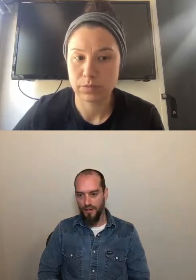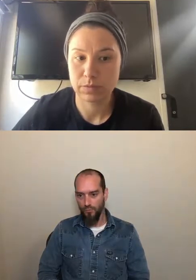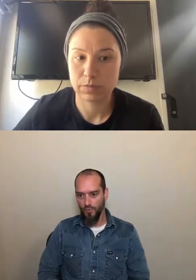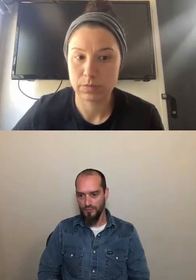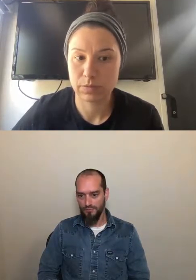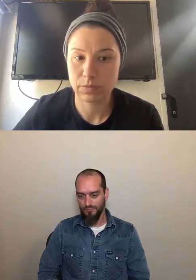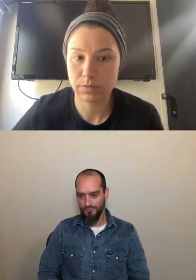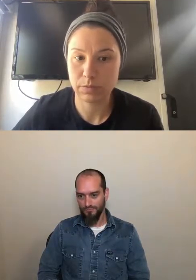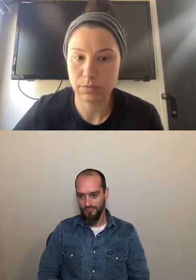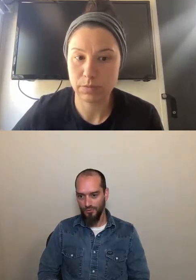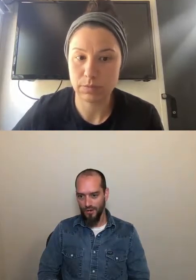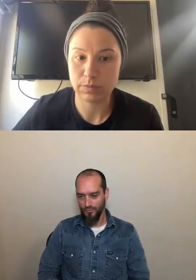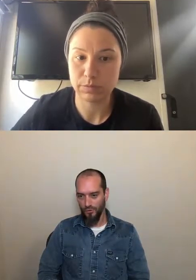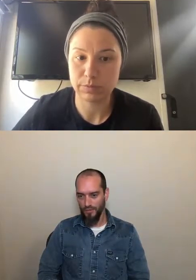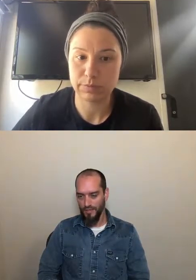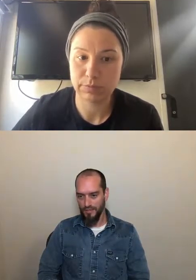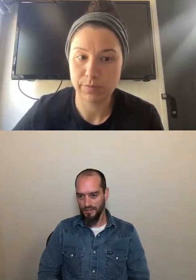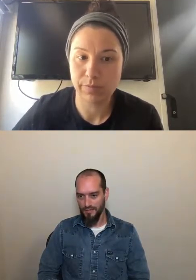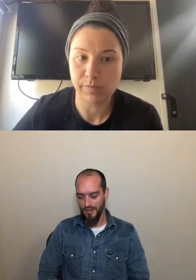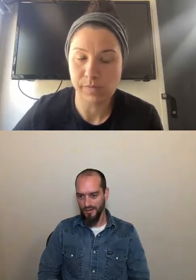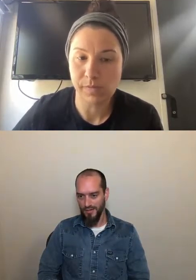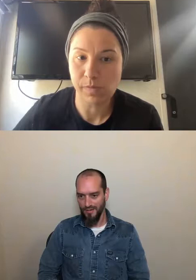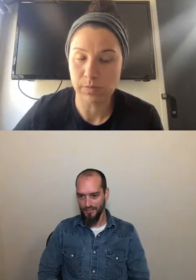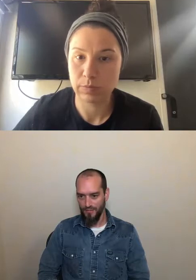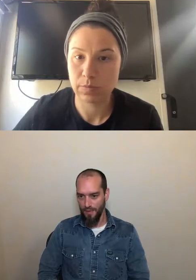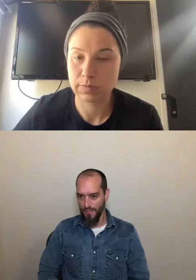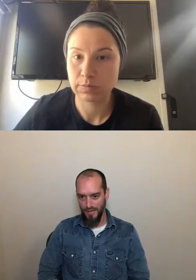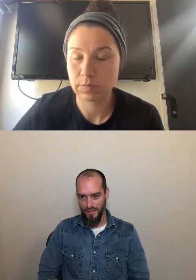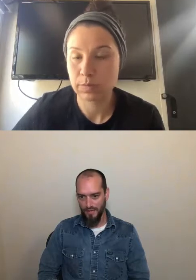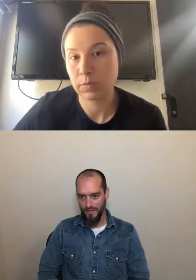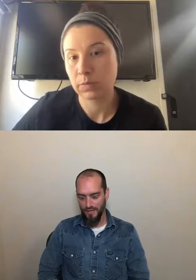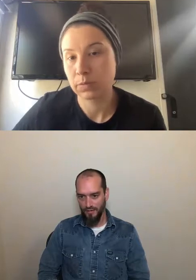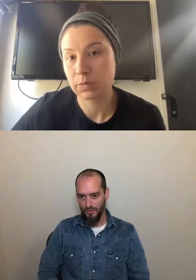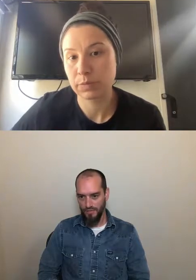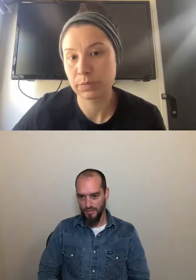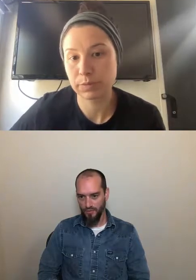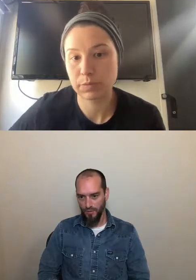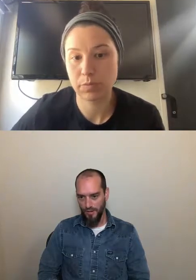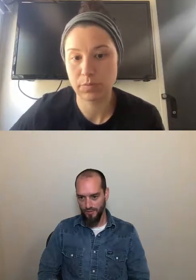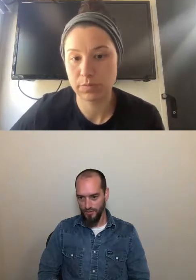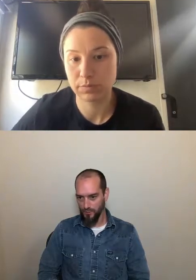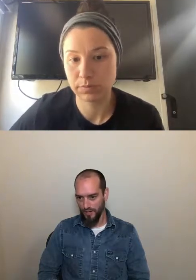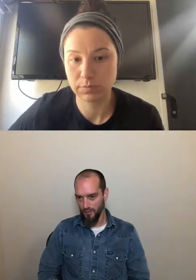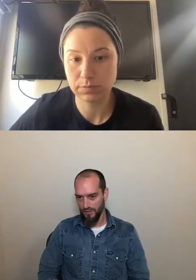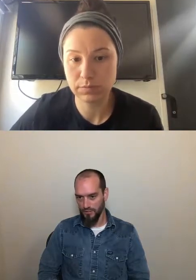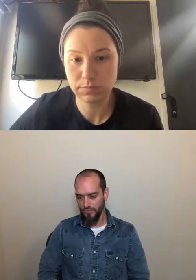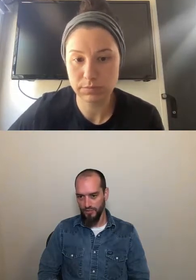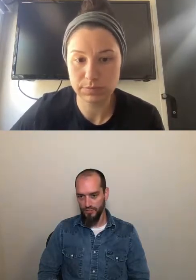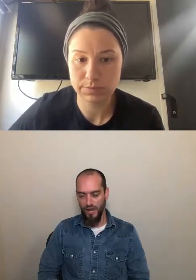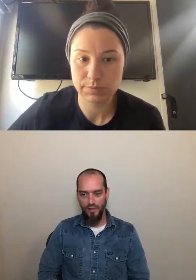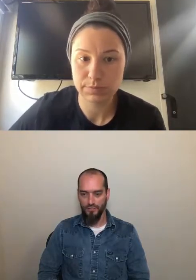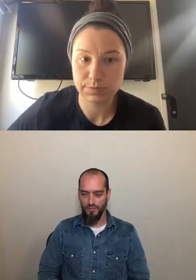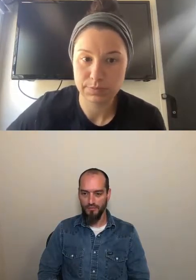the internet wasn't rocking and rolling like it is today. And so that made really getting the word out there, spreading awareness,